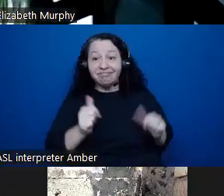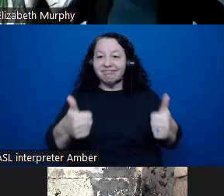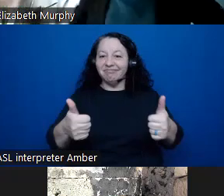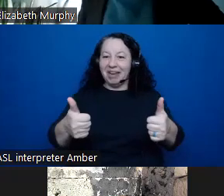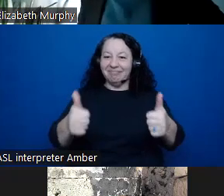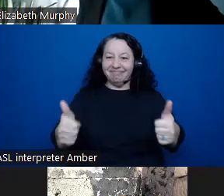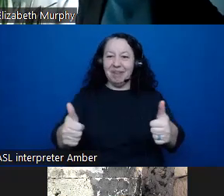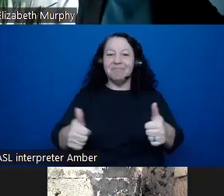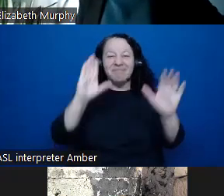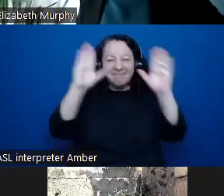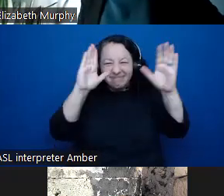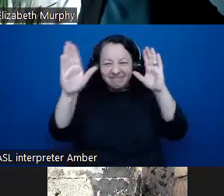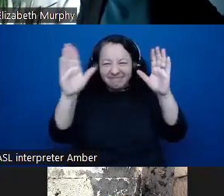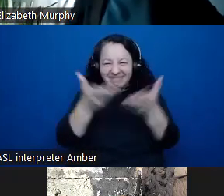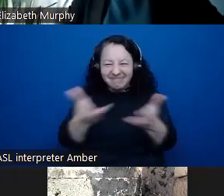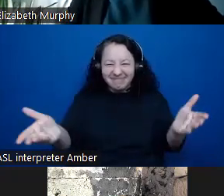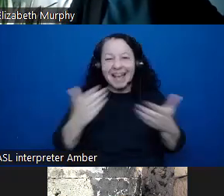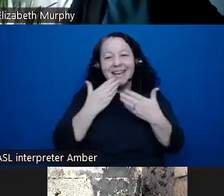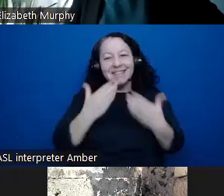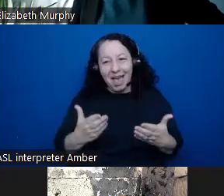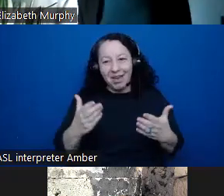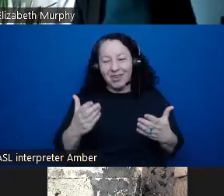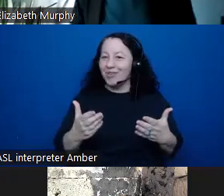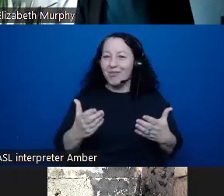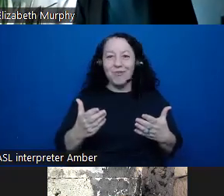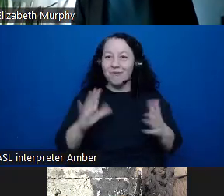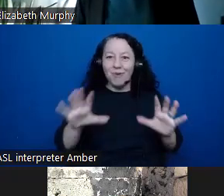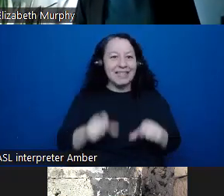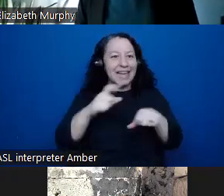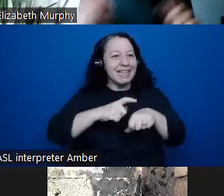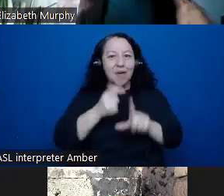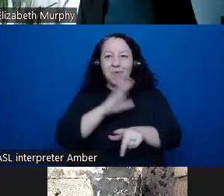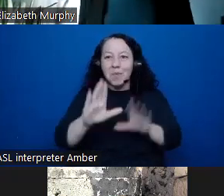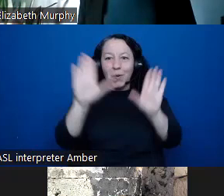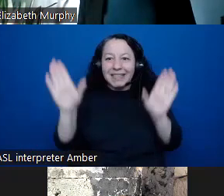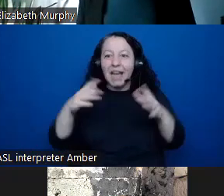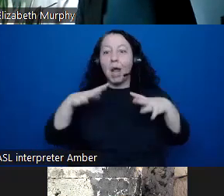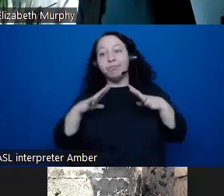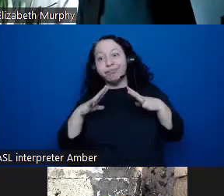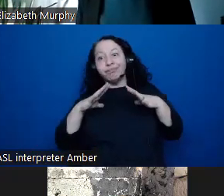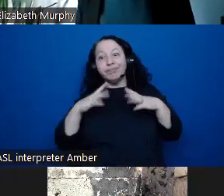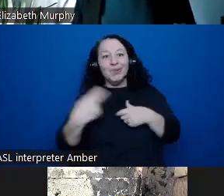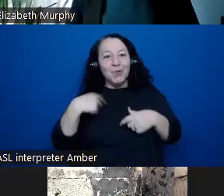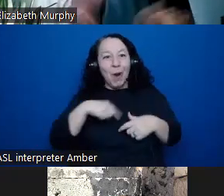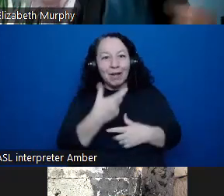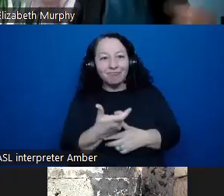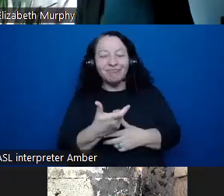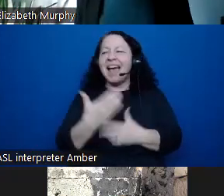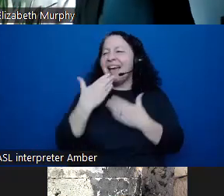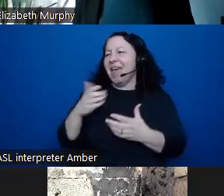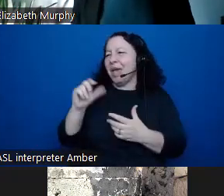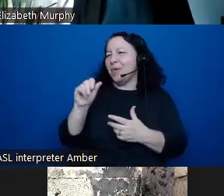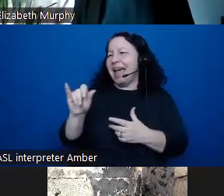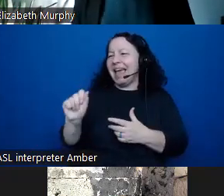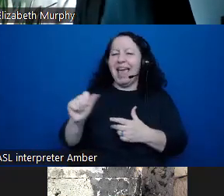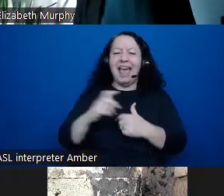So hello, everyone. Thank you for taking time out of your Sunday to join us. I would also like to thank the AIA and all of its